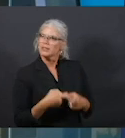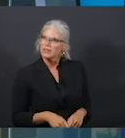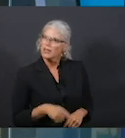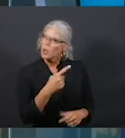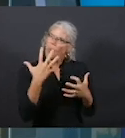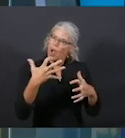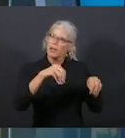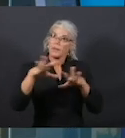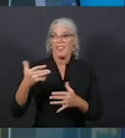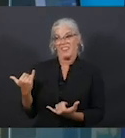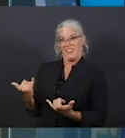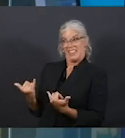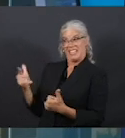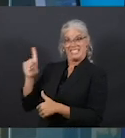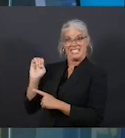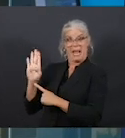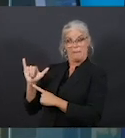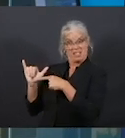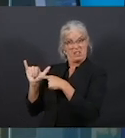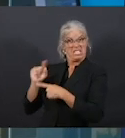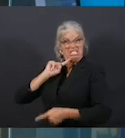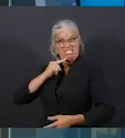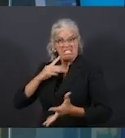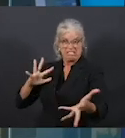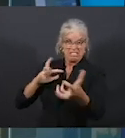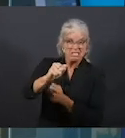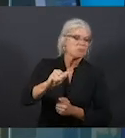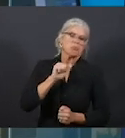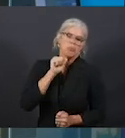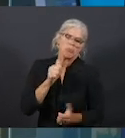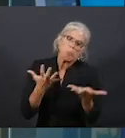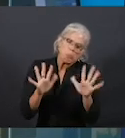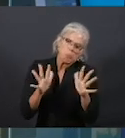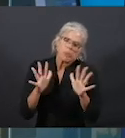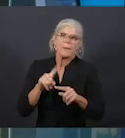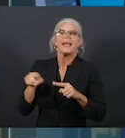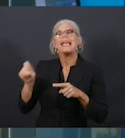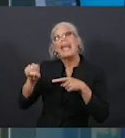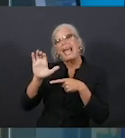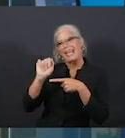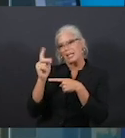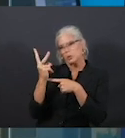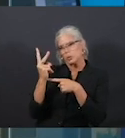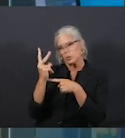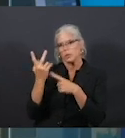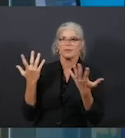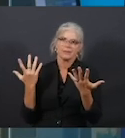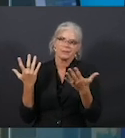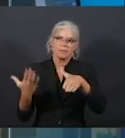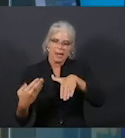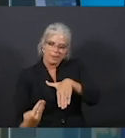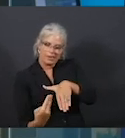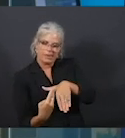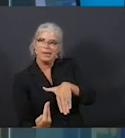even be Category 2. In Tallahassee, that's going to hit different than maybe some other parts of the state, just because